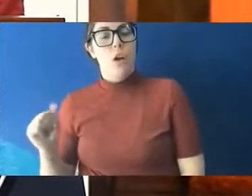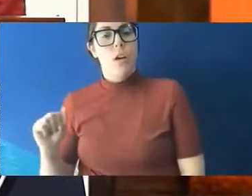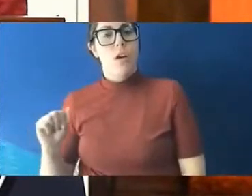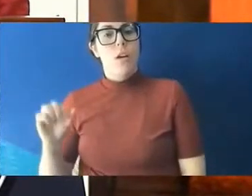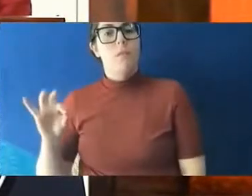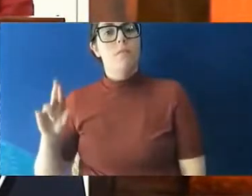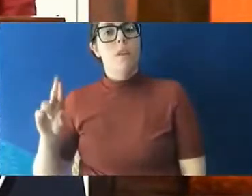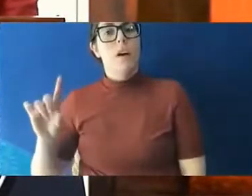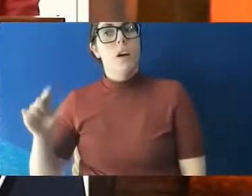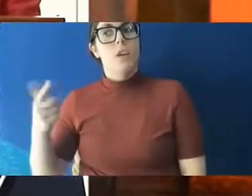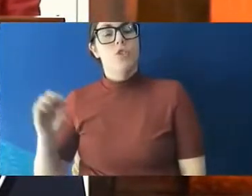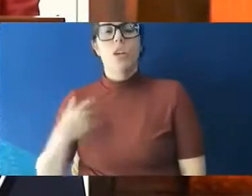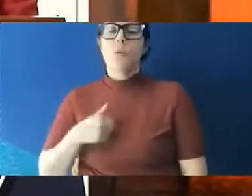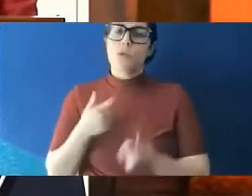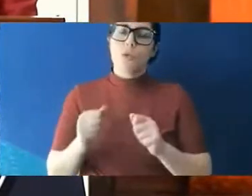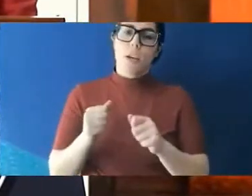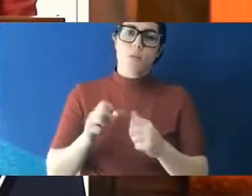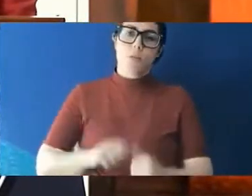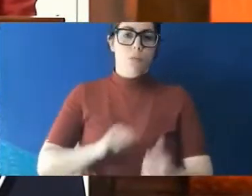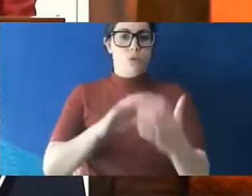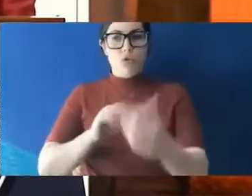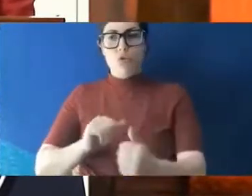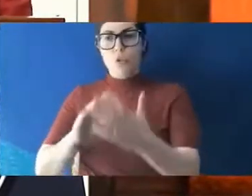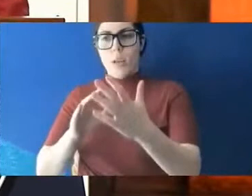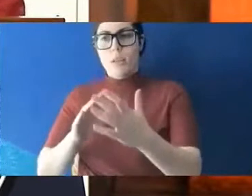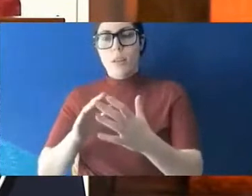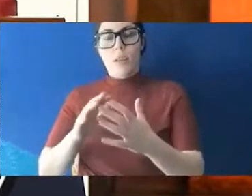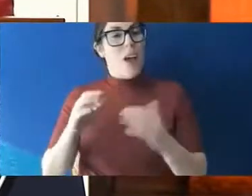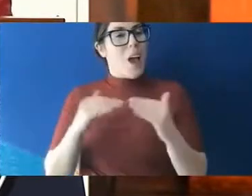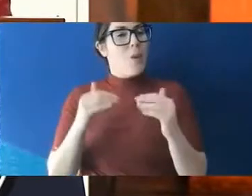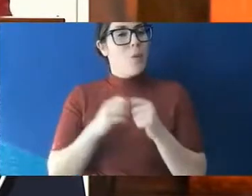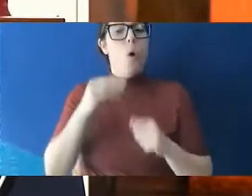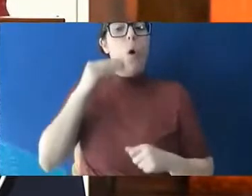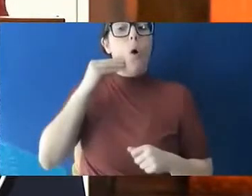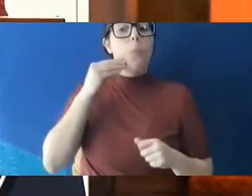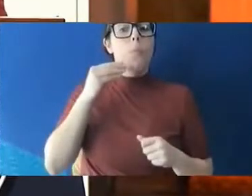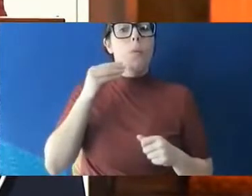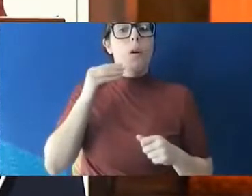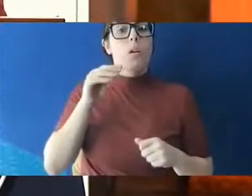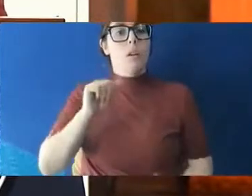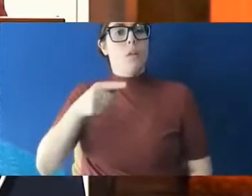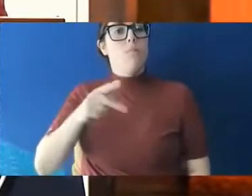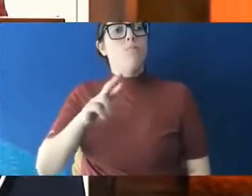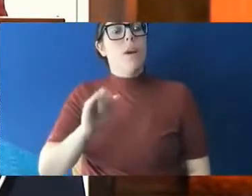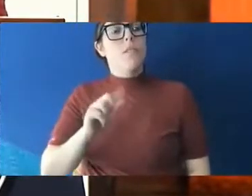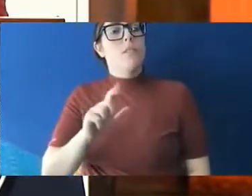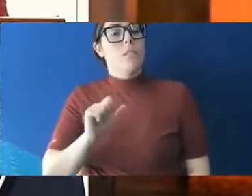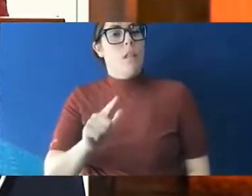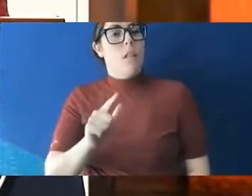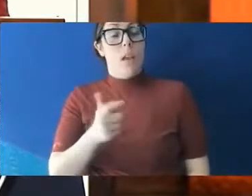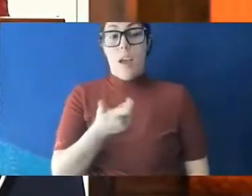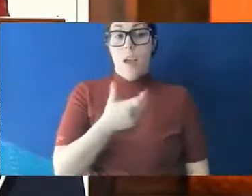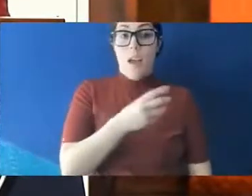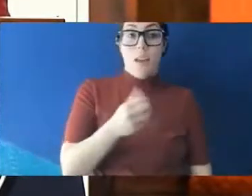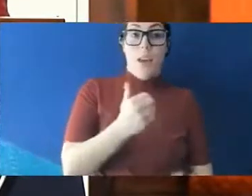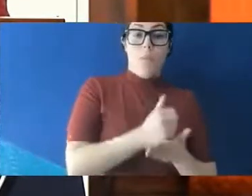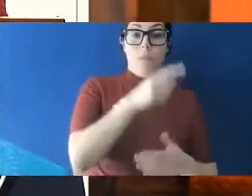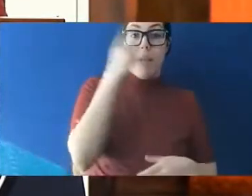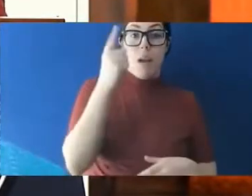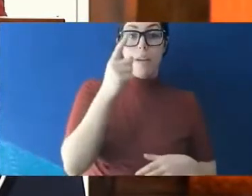to address inequities in home appraisals and help homeowners of color build